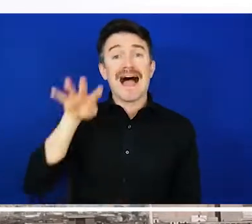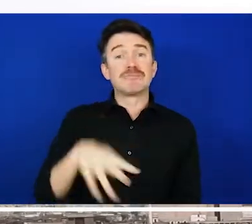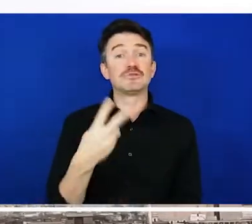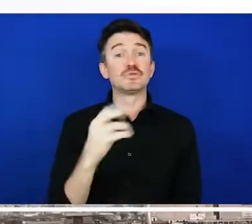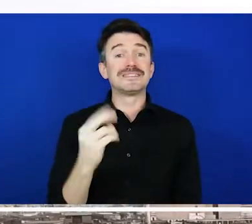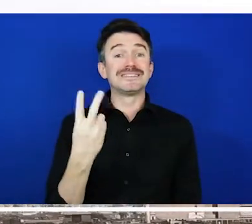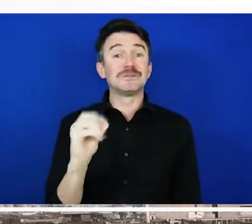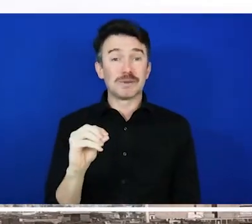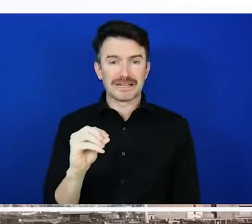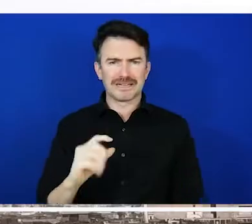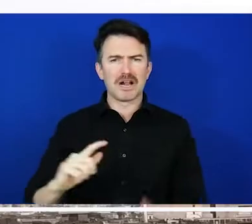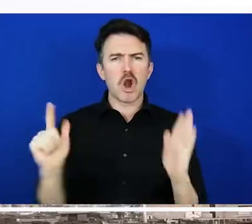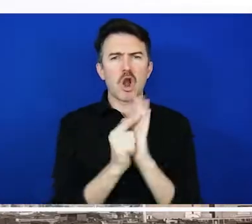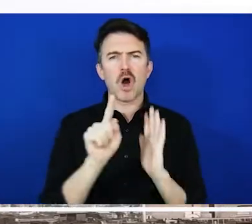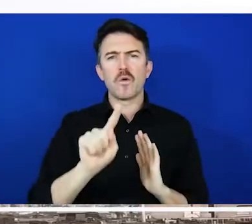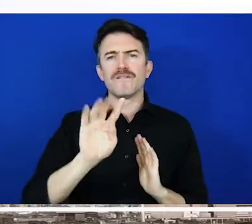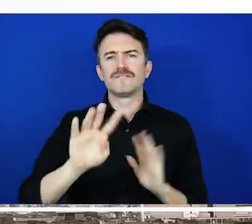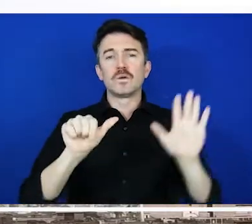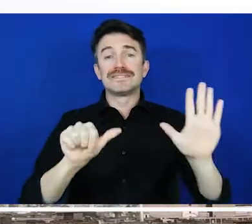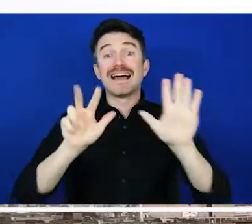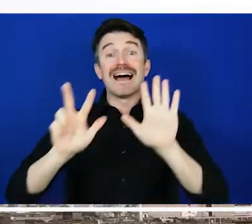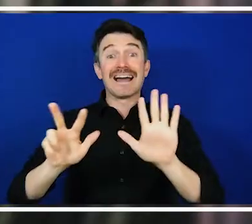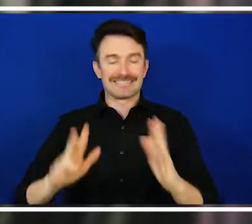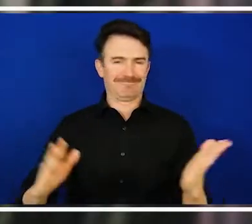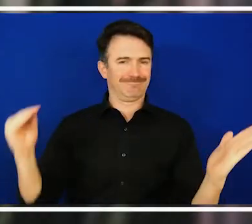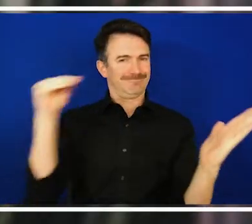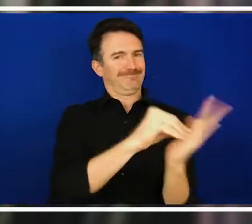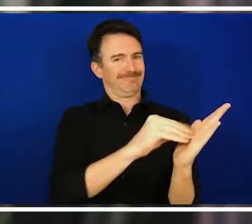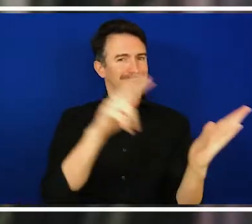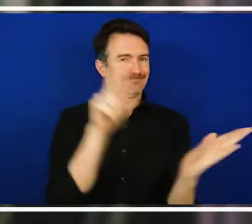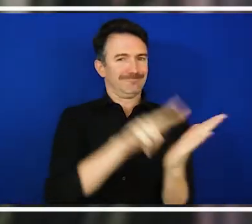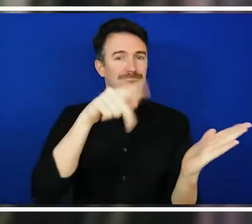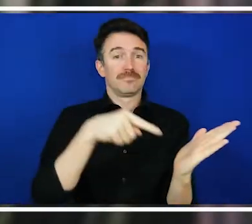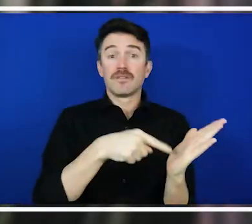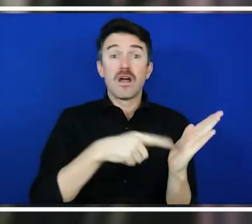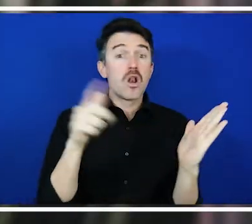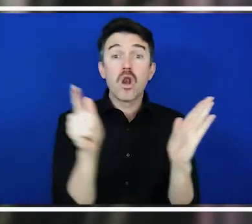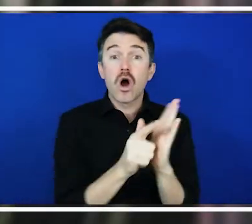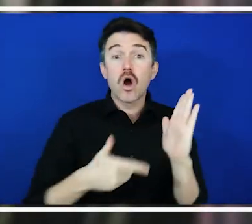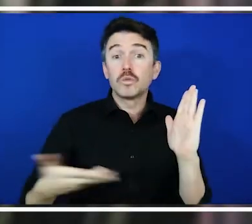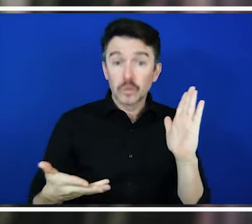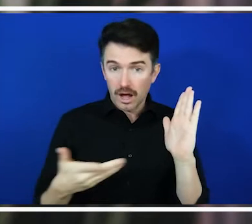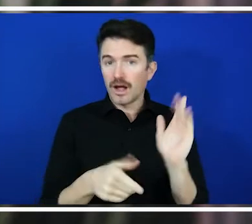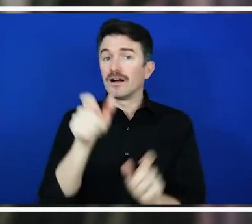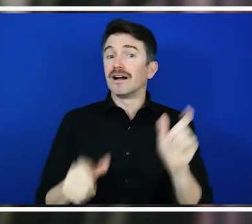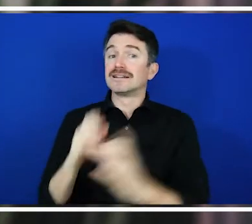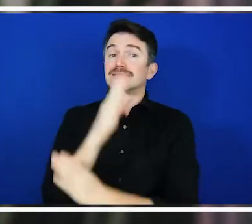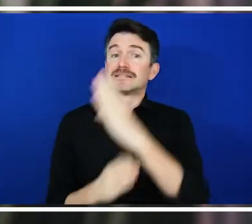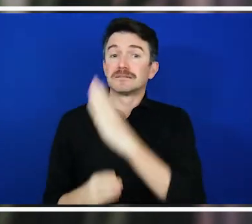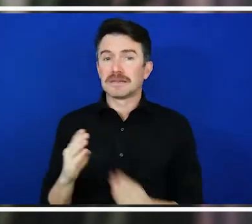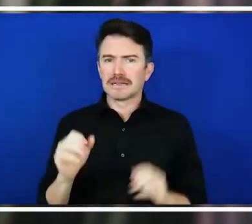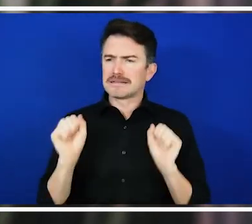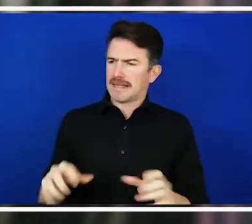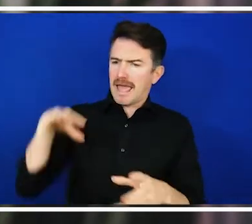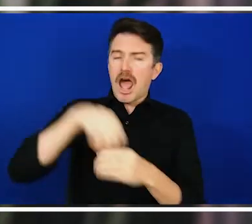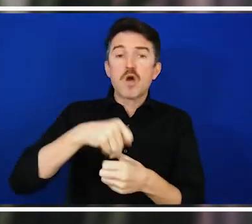On April 2020, Law 1468 was passed, and this law ensured that people with disabilities